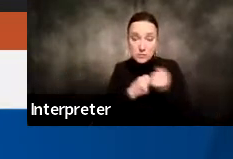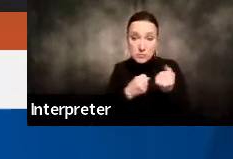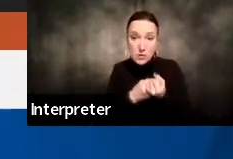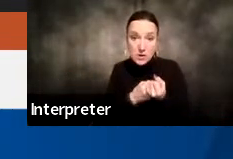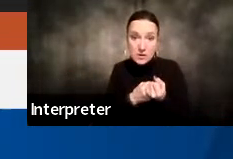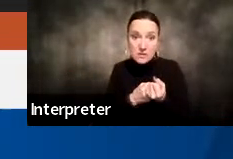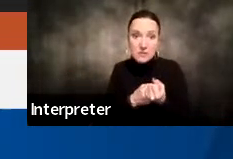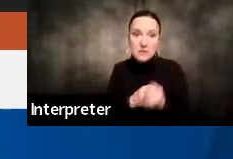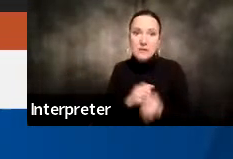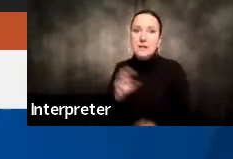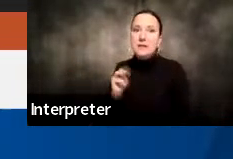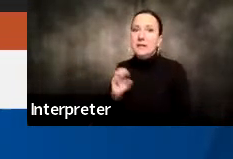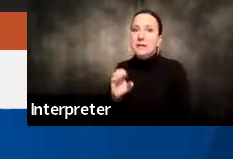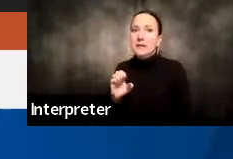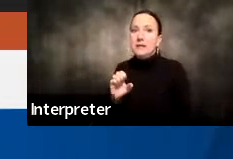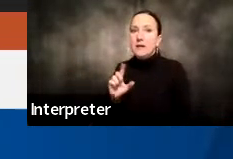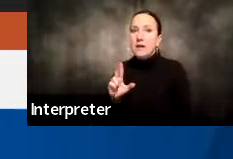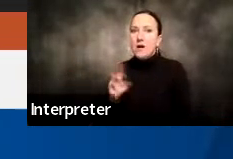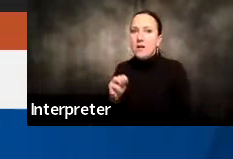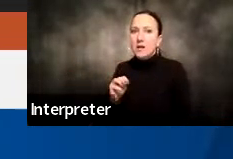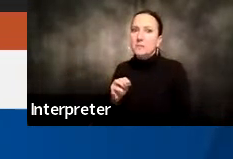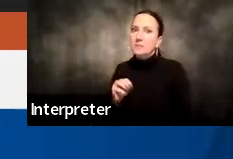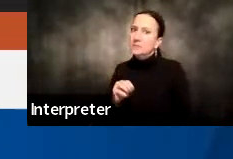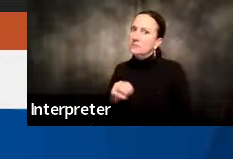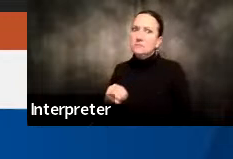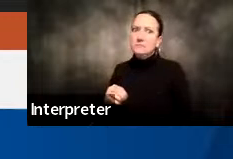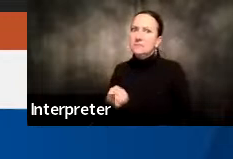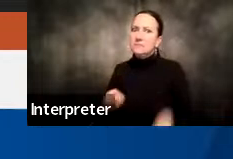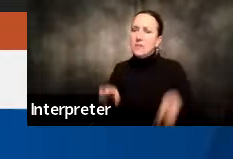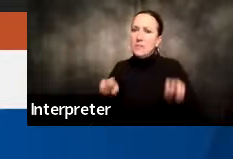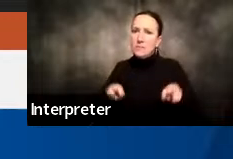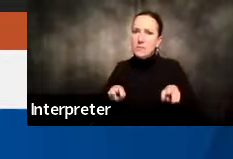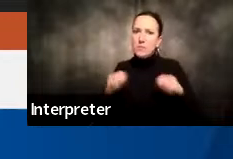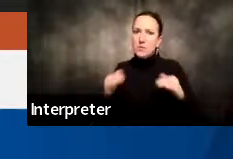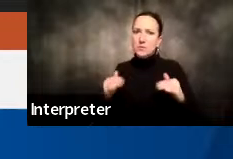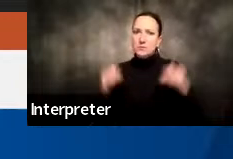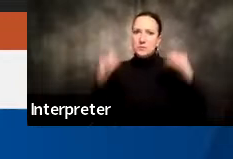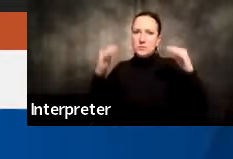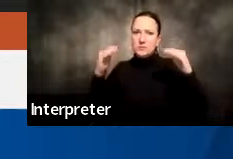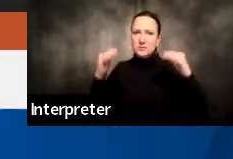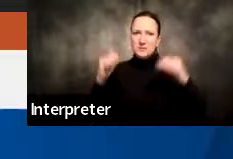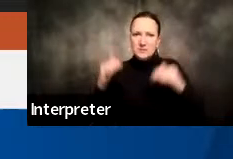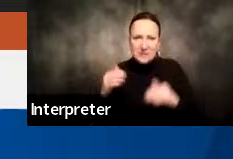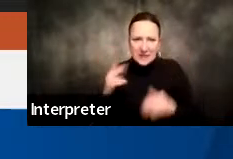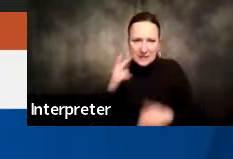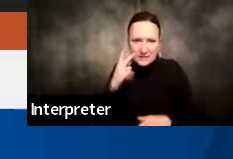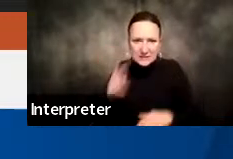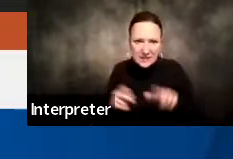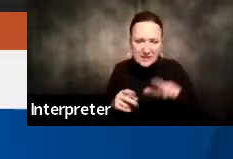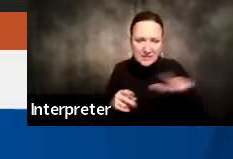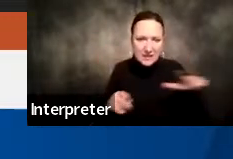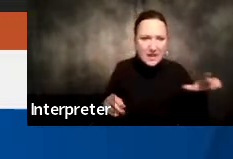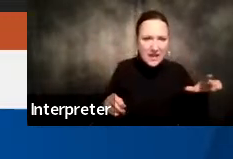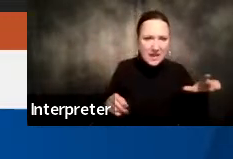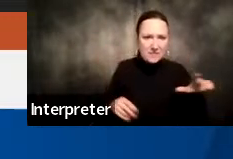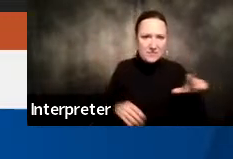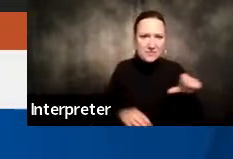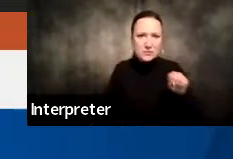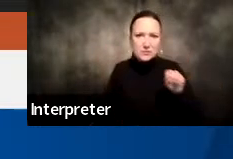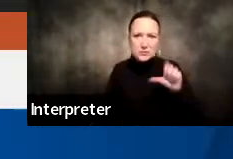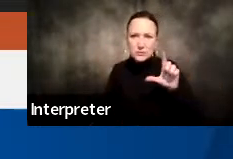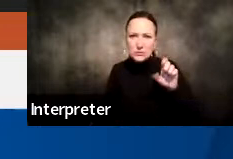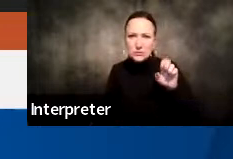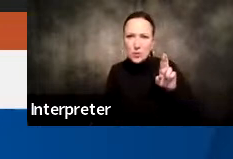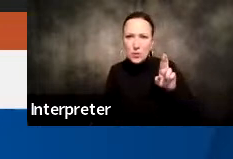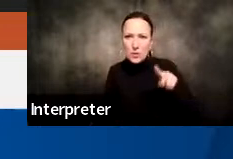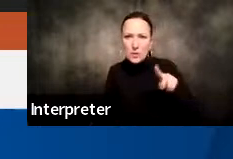said, there's a pretty big difference in the porch height. I also noticed that the home to the left has solar panels on the roof. Those might be obstructed by the project. So.